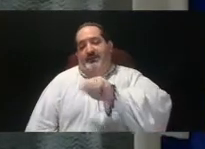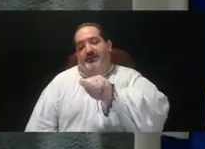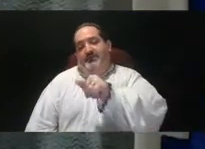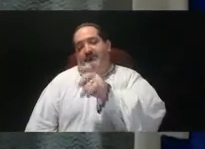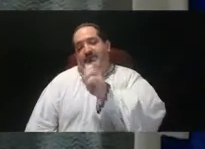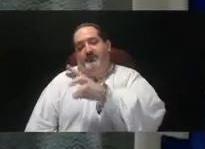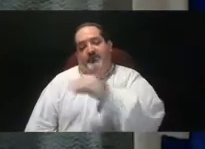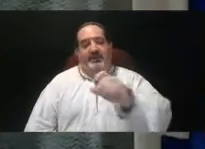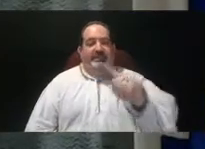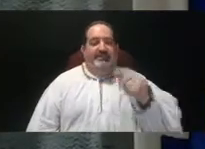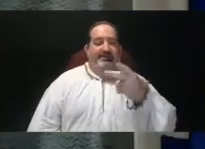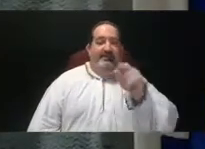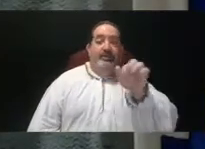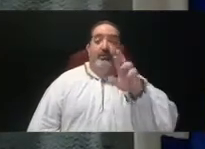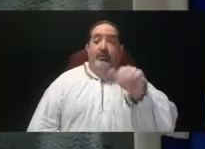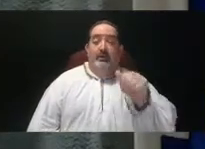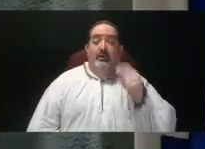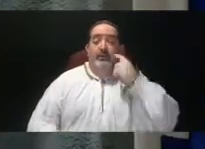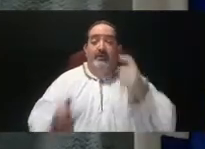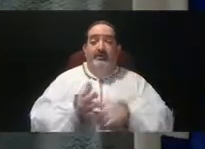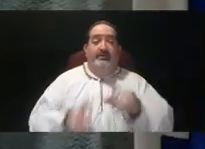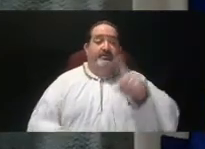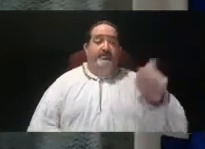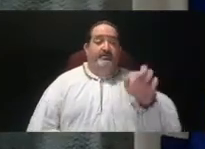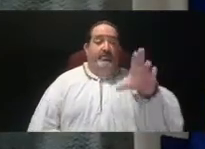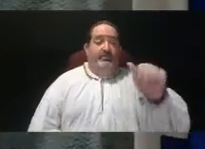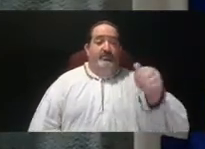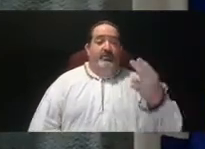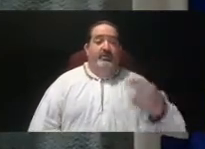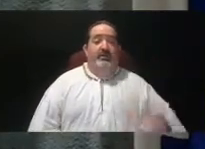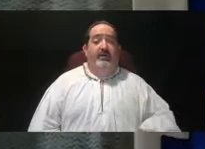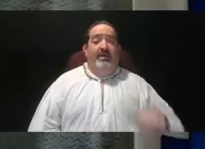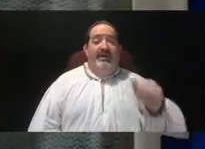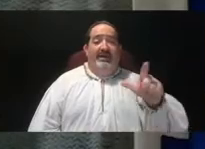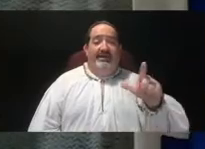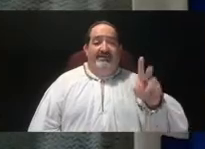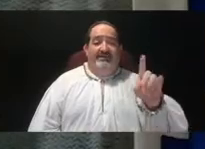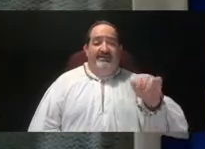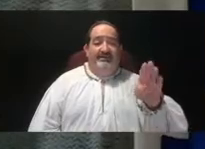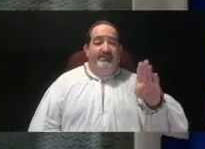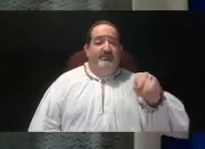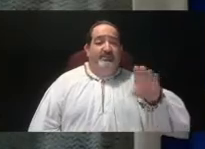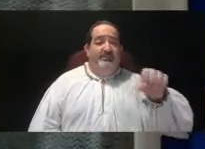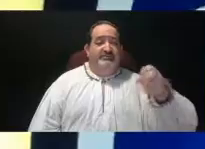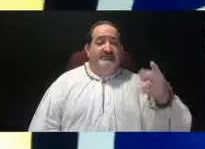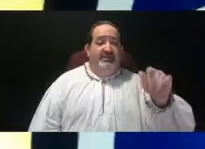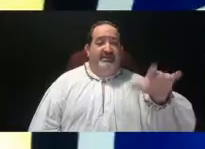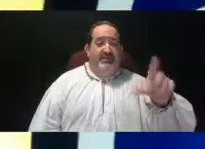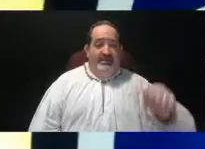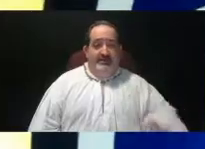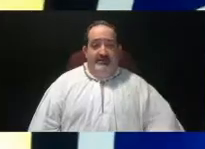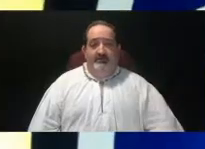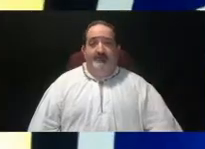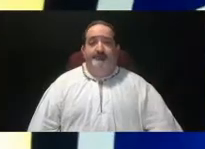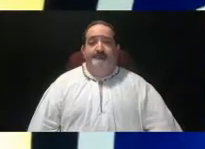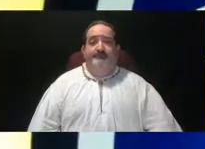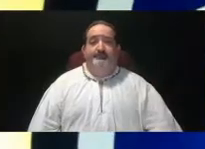and Tahira, recognize Zara al-Dimash Kiyaya.